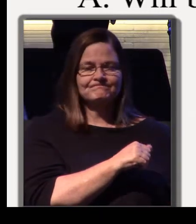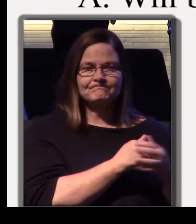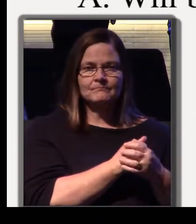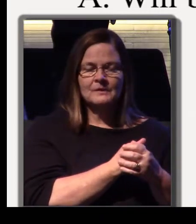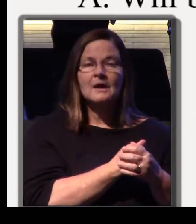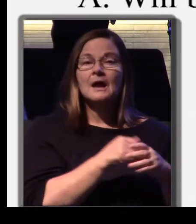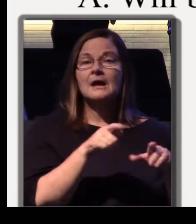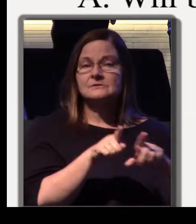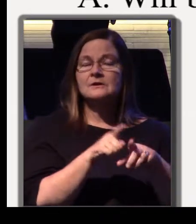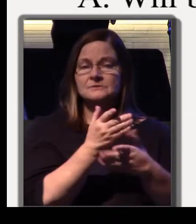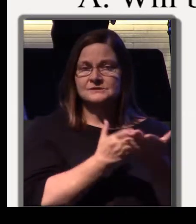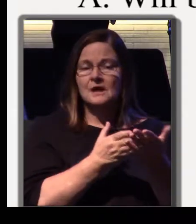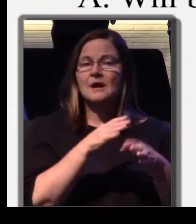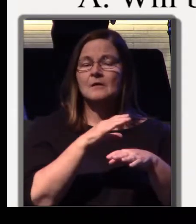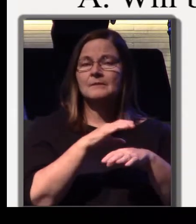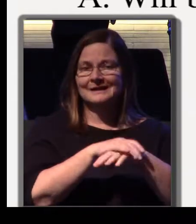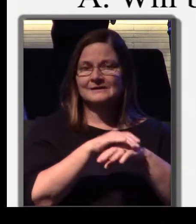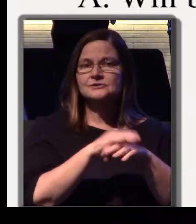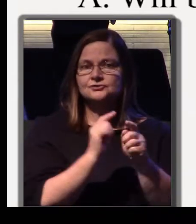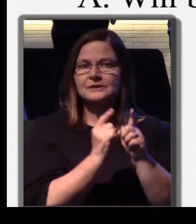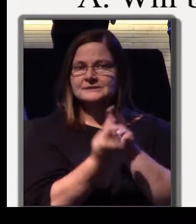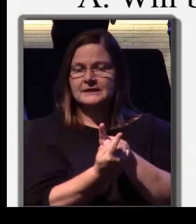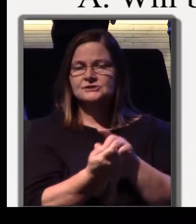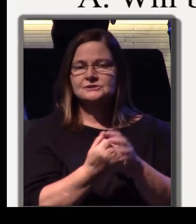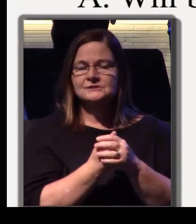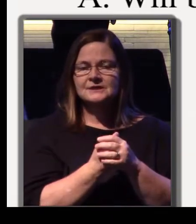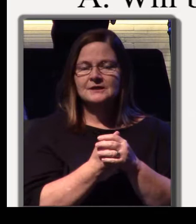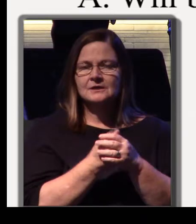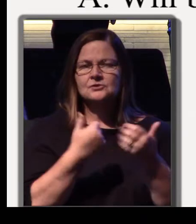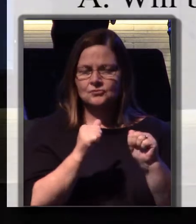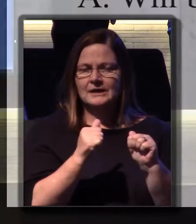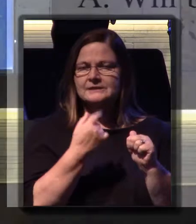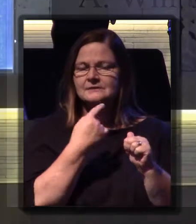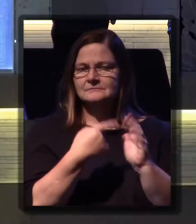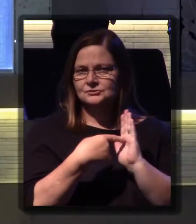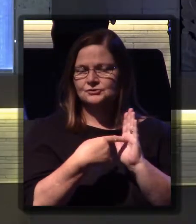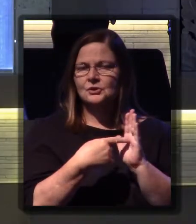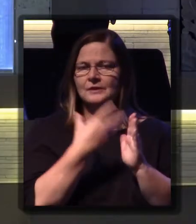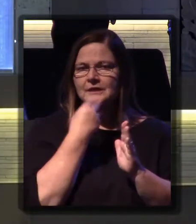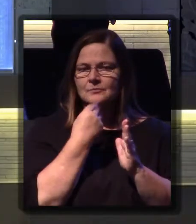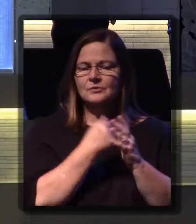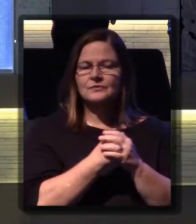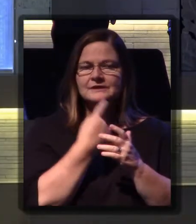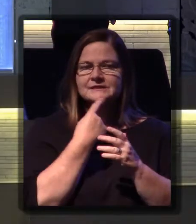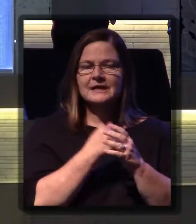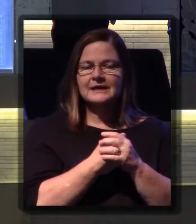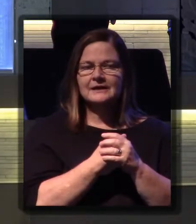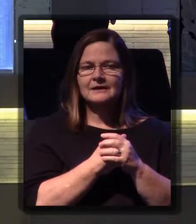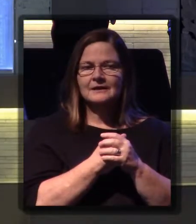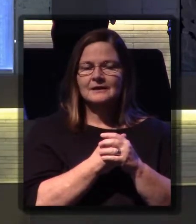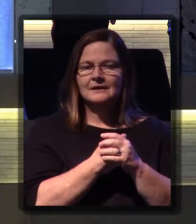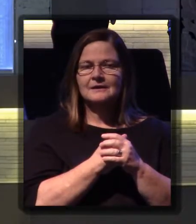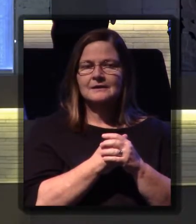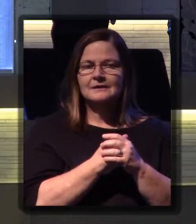not prosper. The wicked are not so. Or I like how some English translations tried to